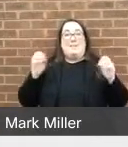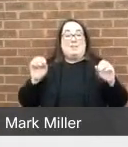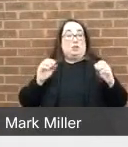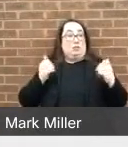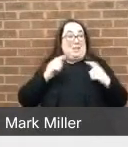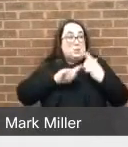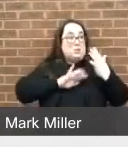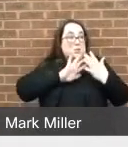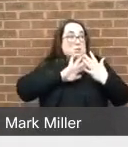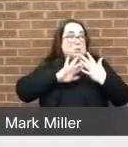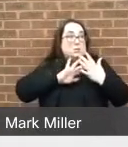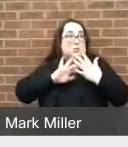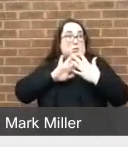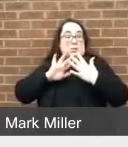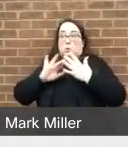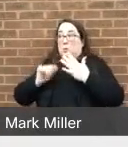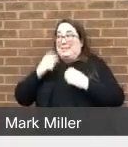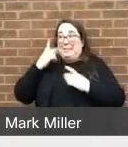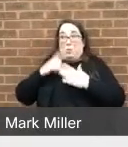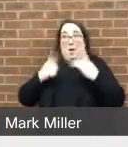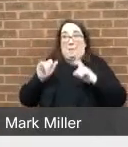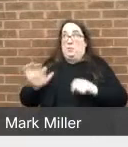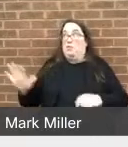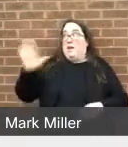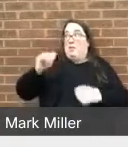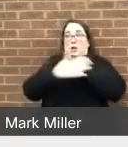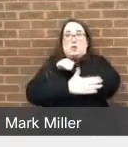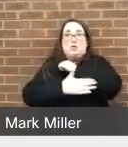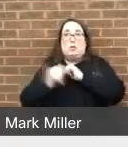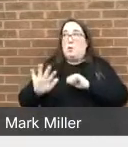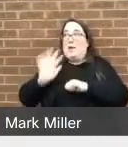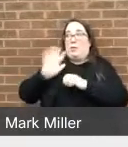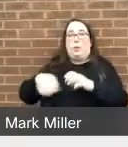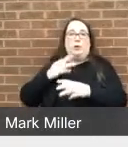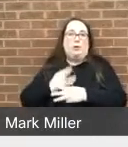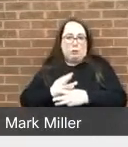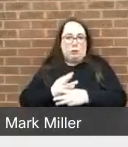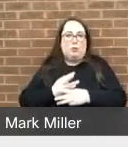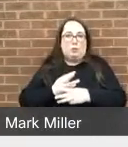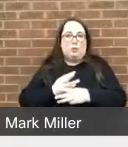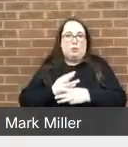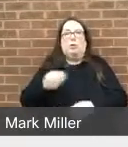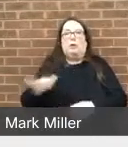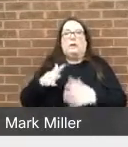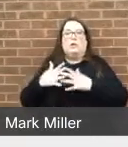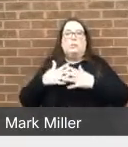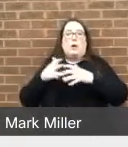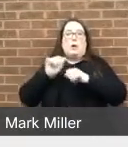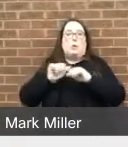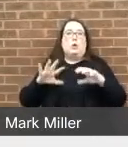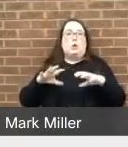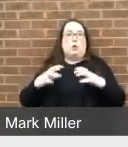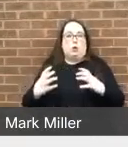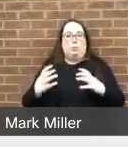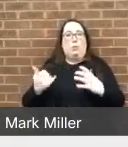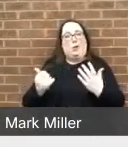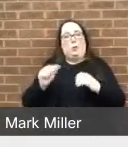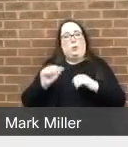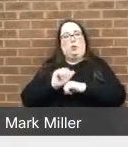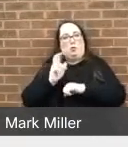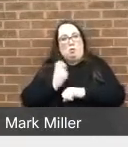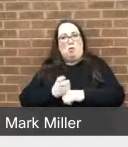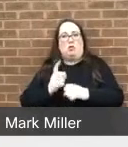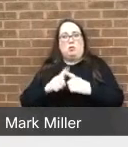what was going around our nation and around the globe. The Asian American Work Group will further the county's commitment